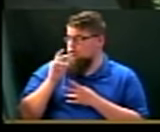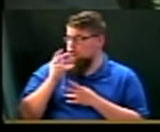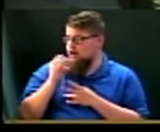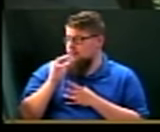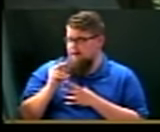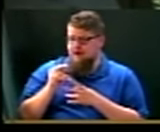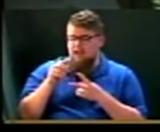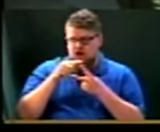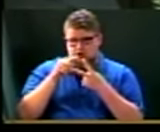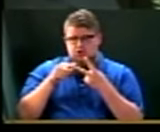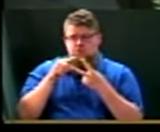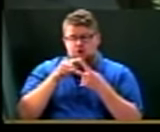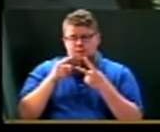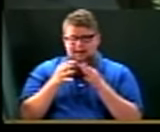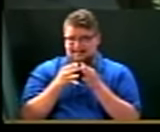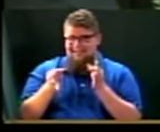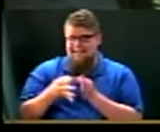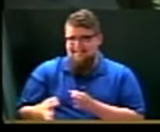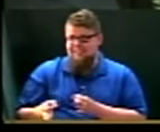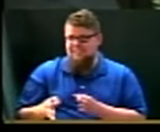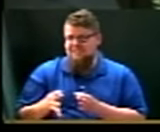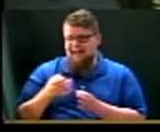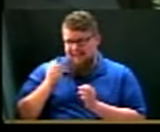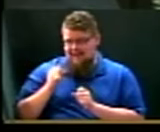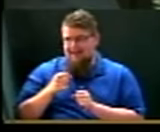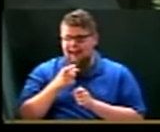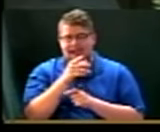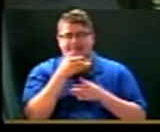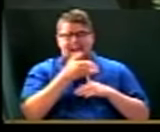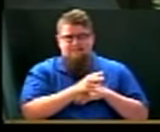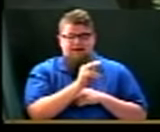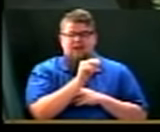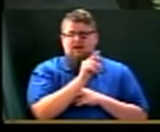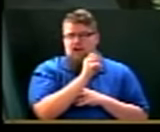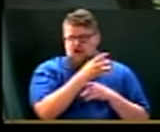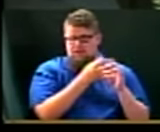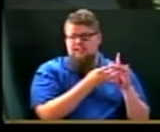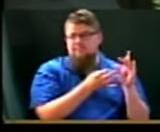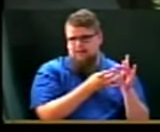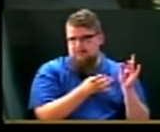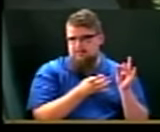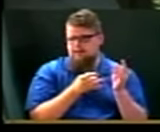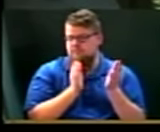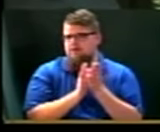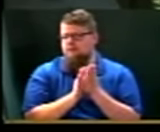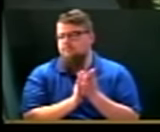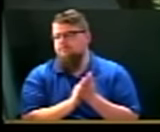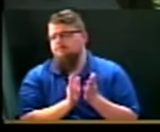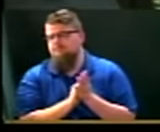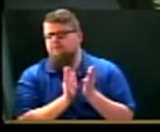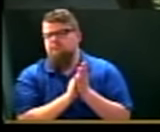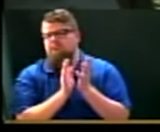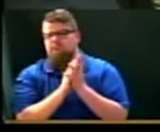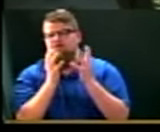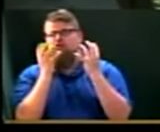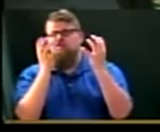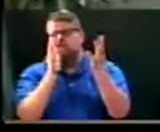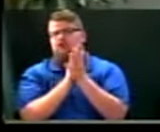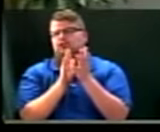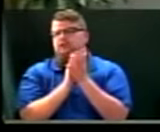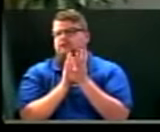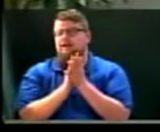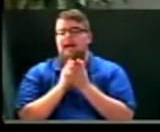Natasha's presentation, if possible. Okay. I'll go ahead and call her up now. Thank you. Ms. Patchen, as you're coming up, let me